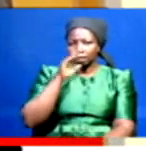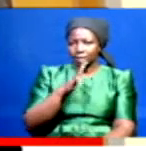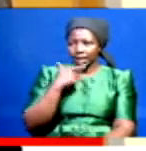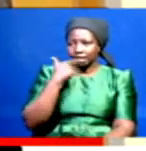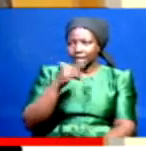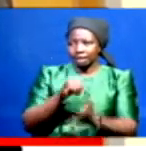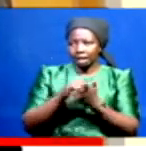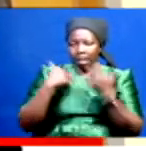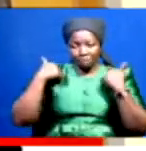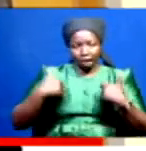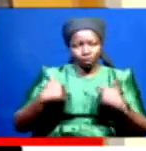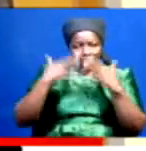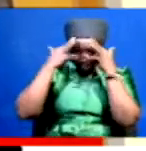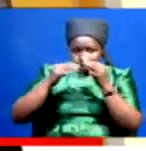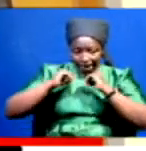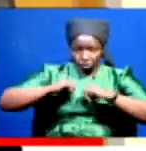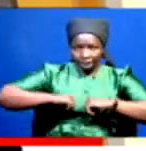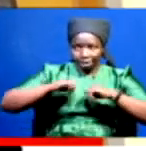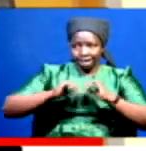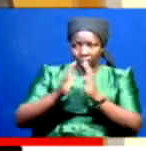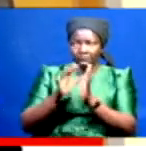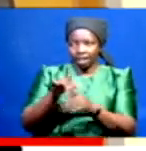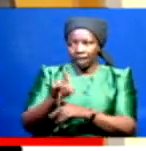agree with him. I actually shared his post on